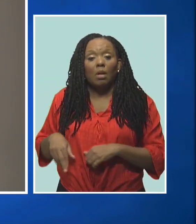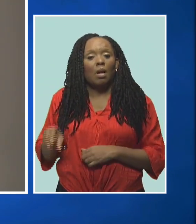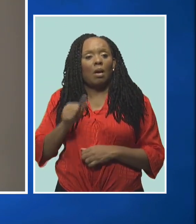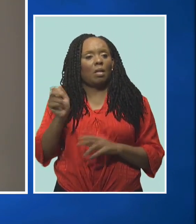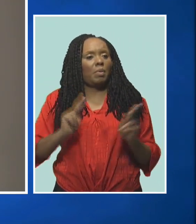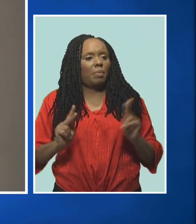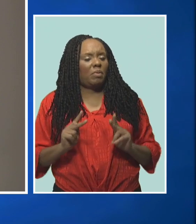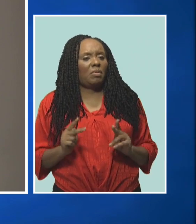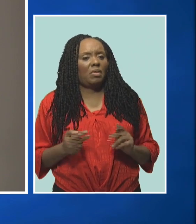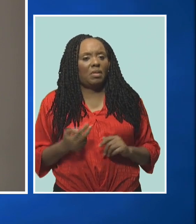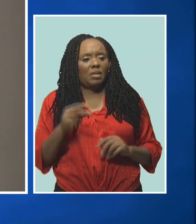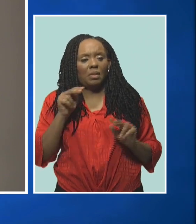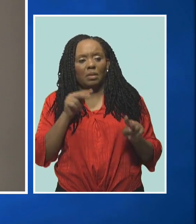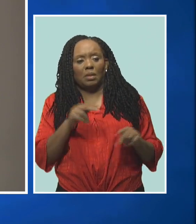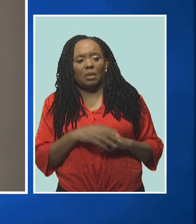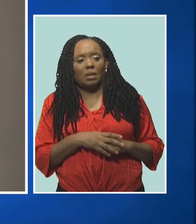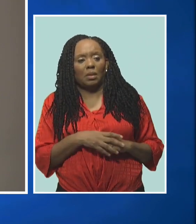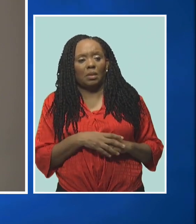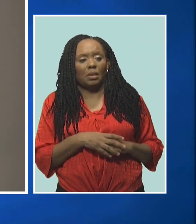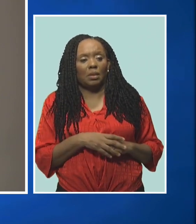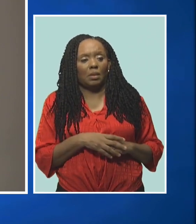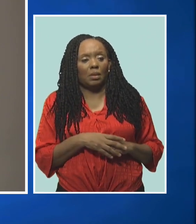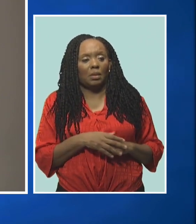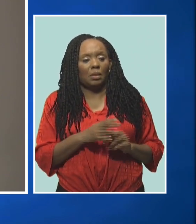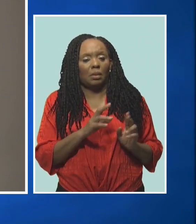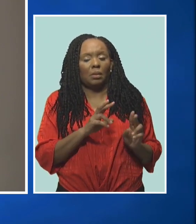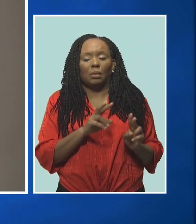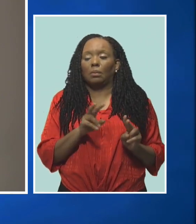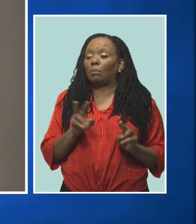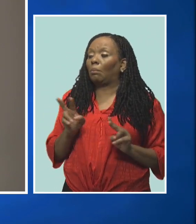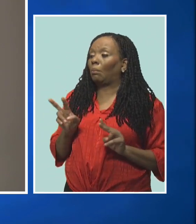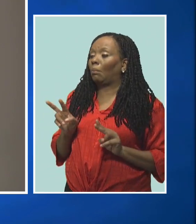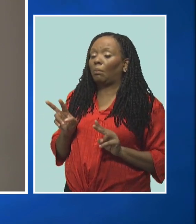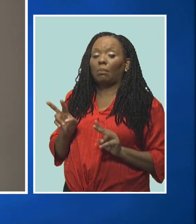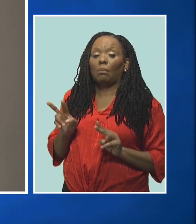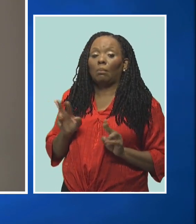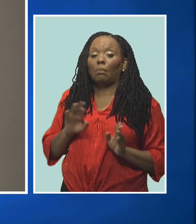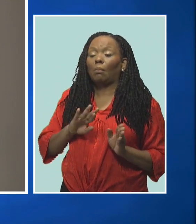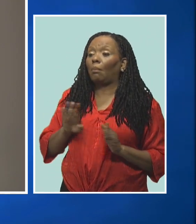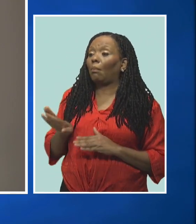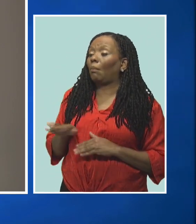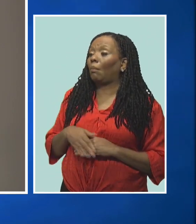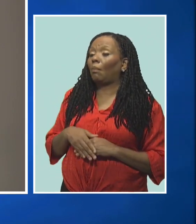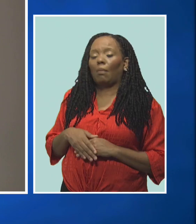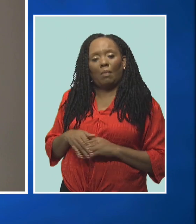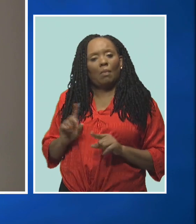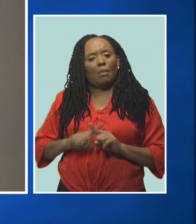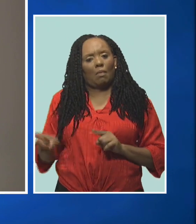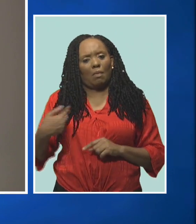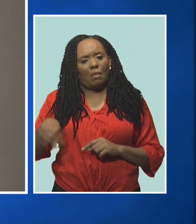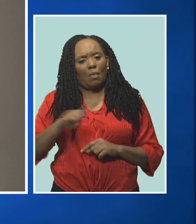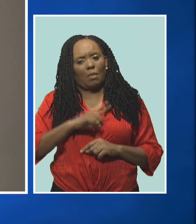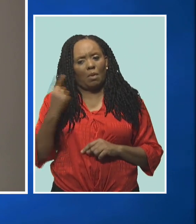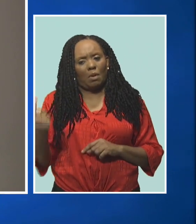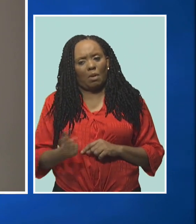might turn a blind eye, doctors do not. So we have always had a regime